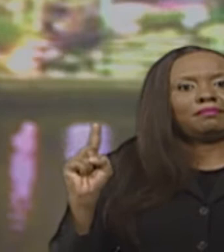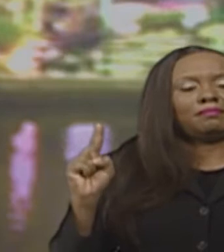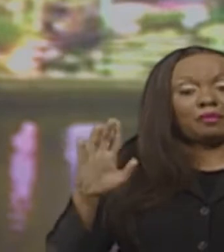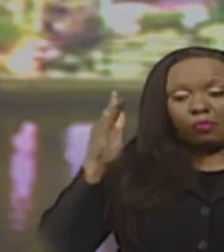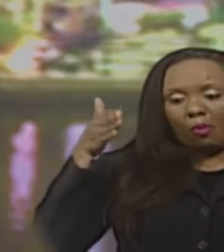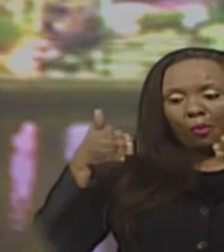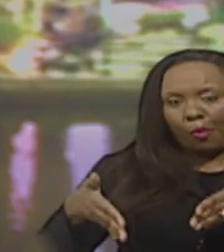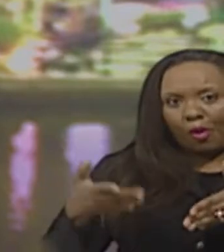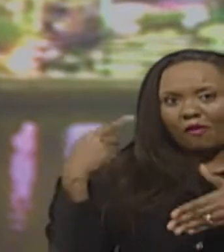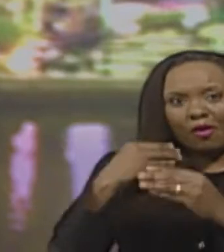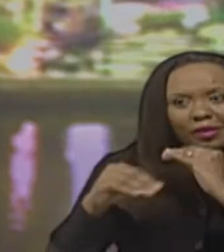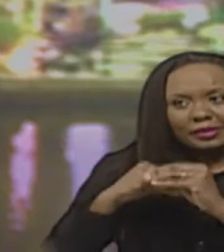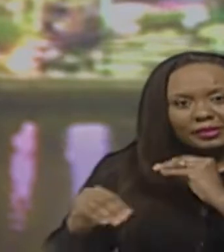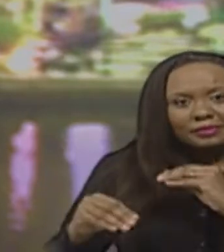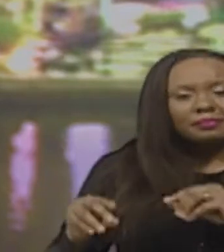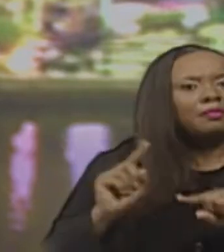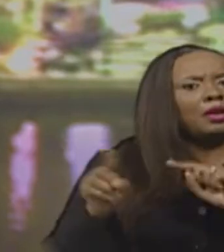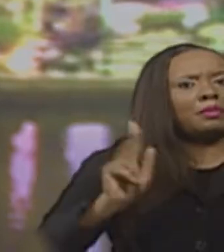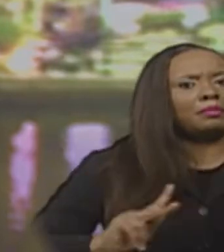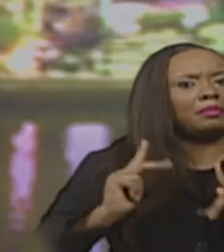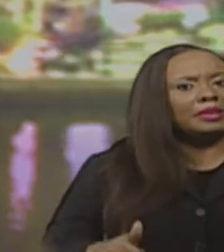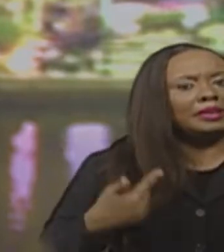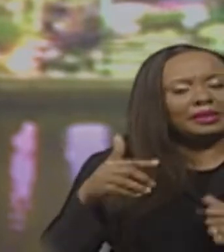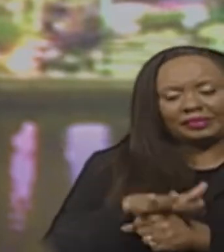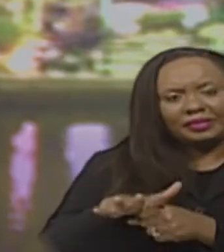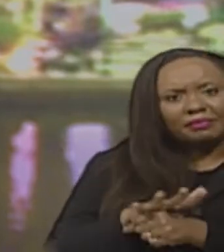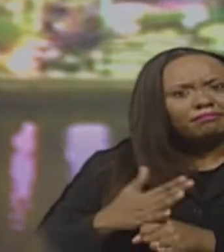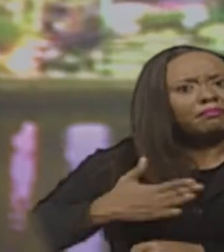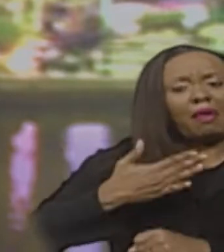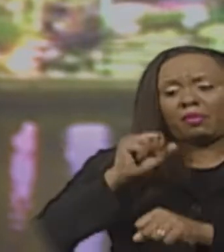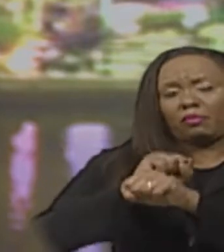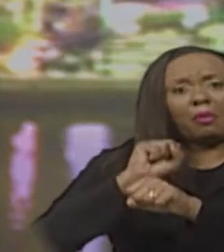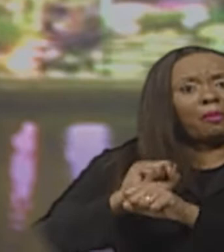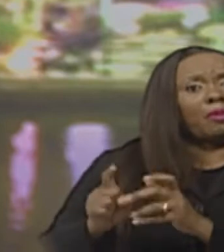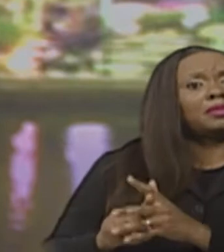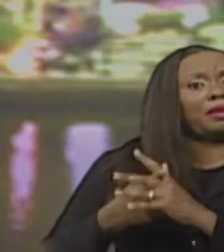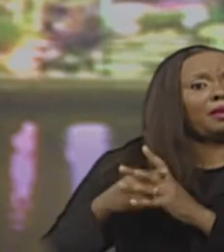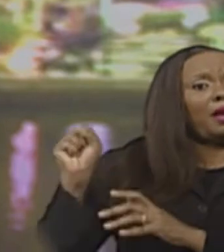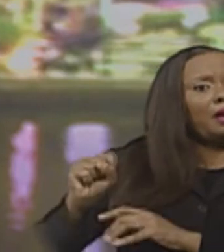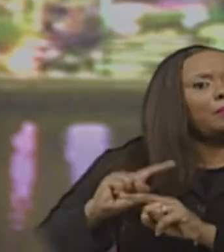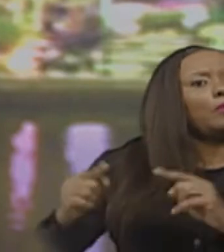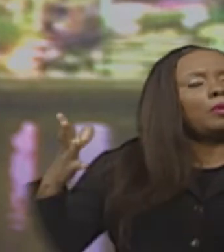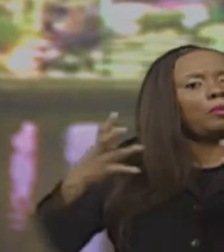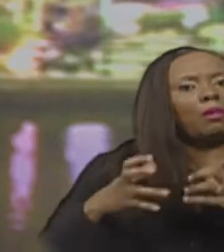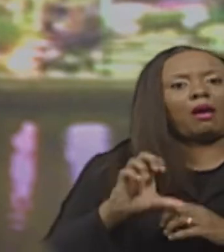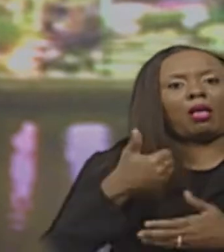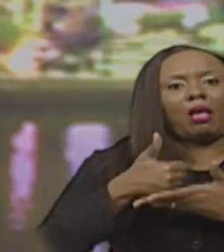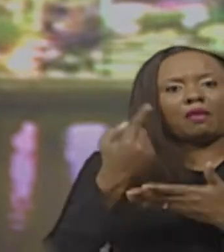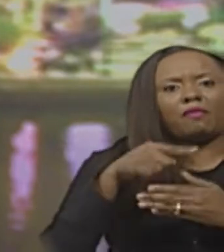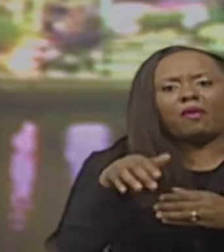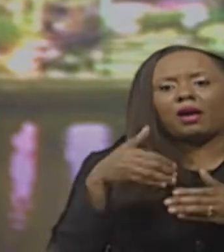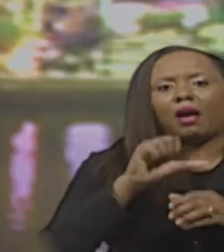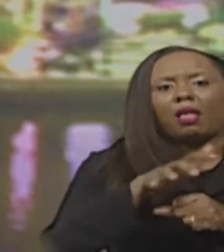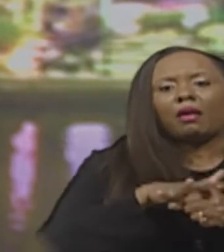attention. But while residents of the St. Michael community are happy that work has begun, They're also appealing for help for others in